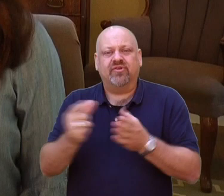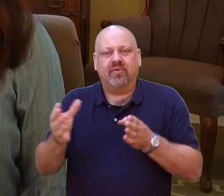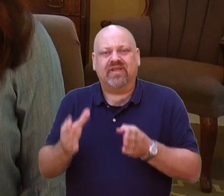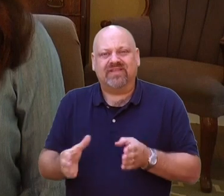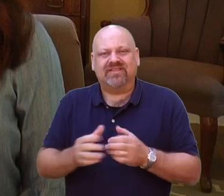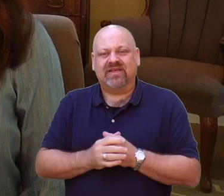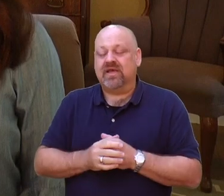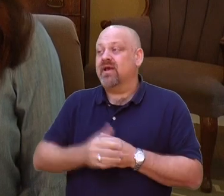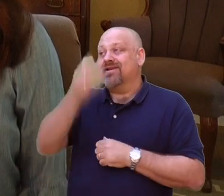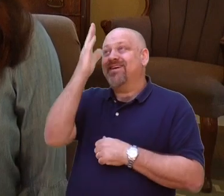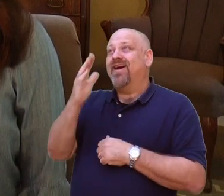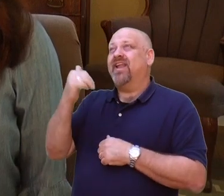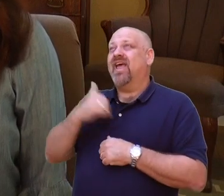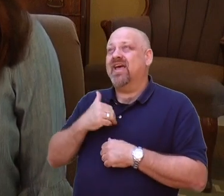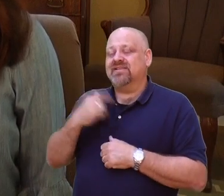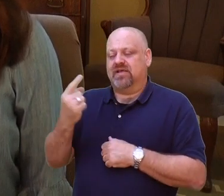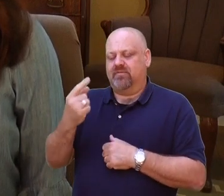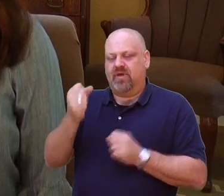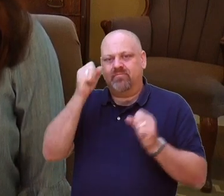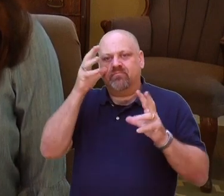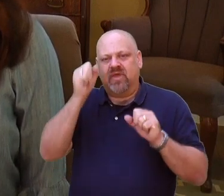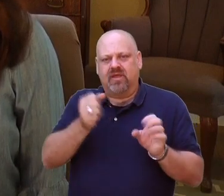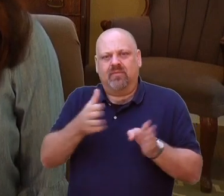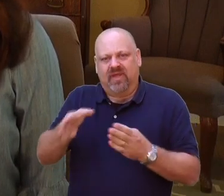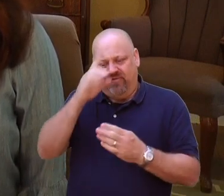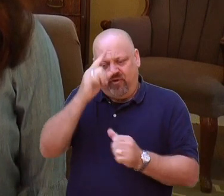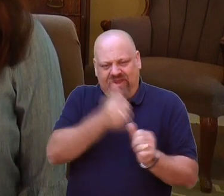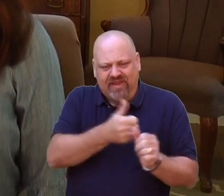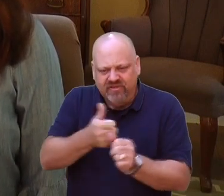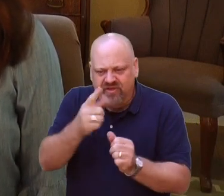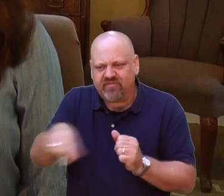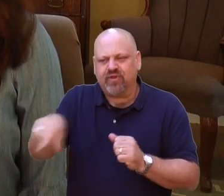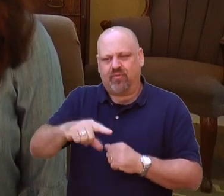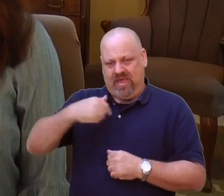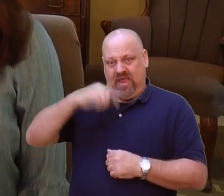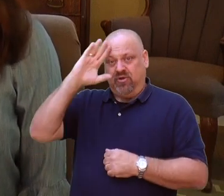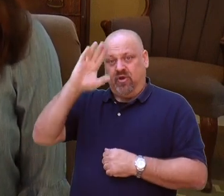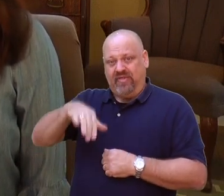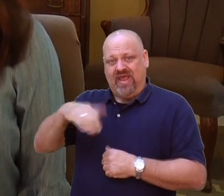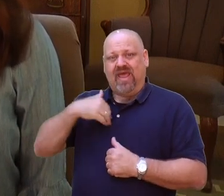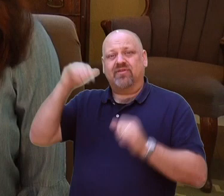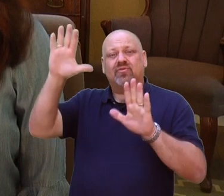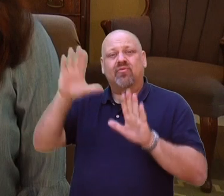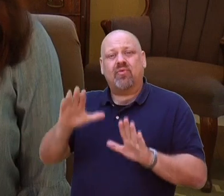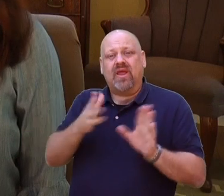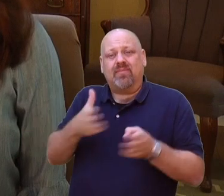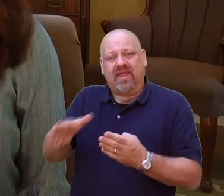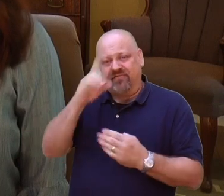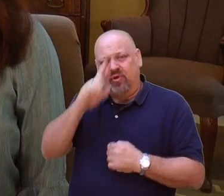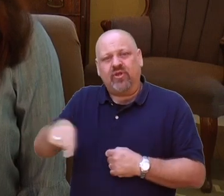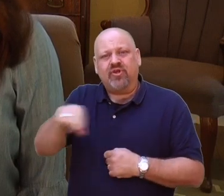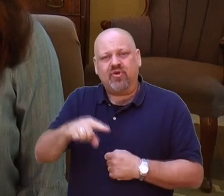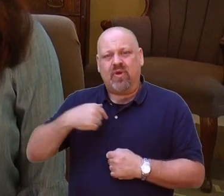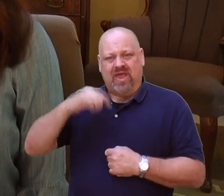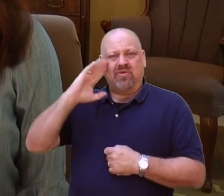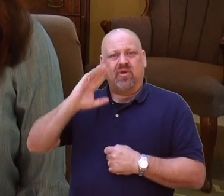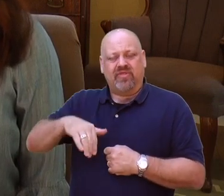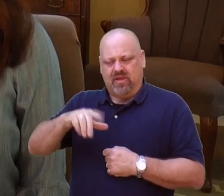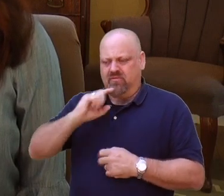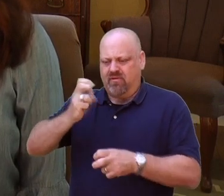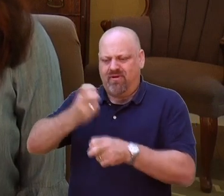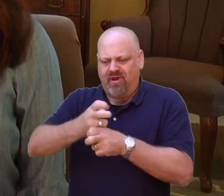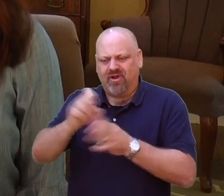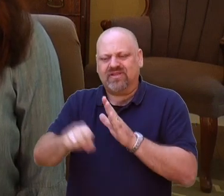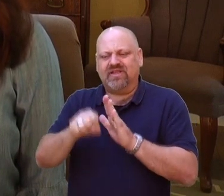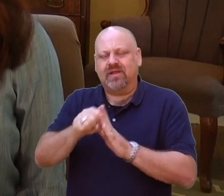each one of our high school graduates, that God has something amazing in store for each one of you. I know